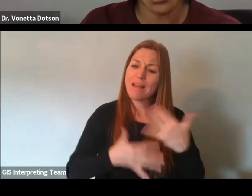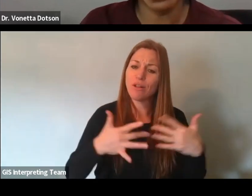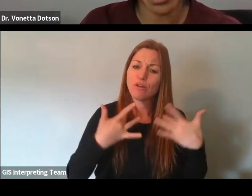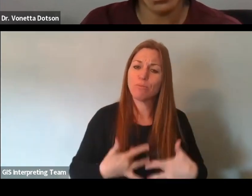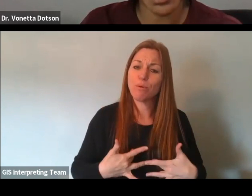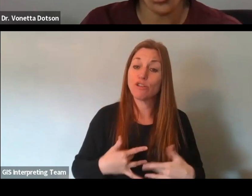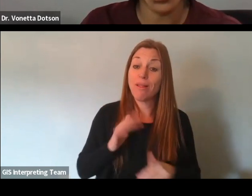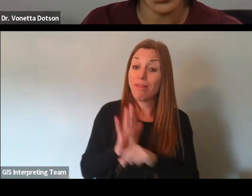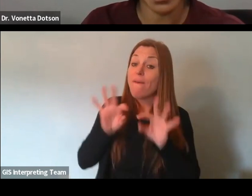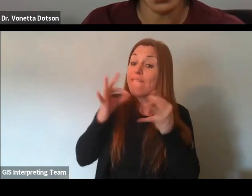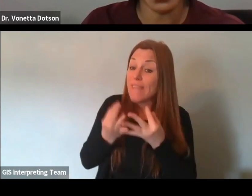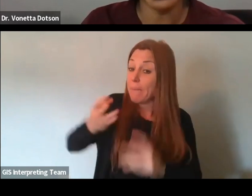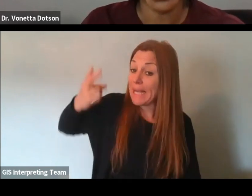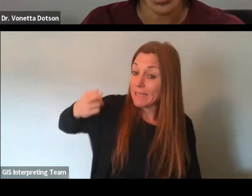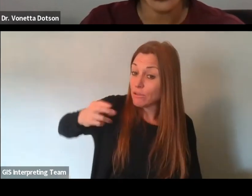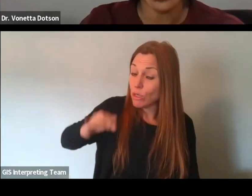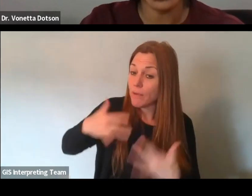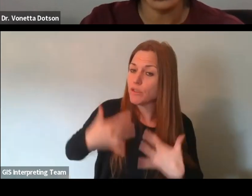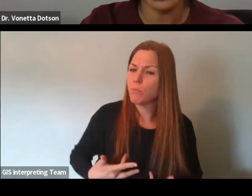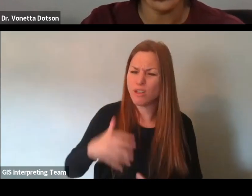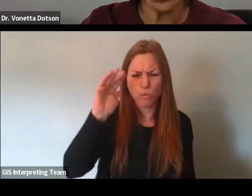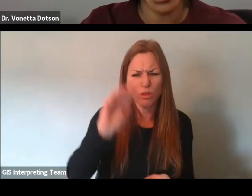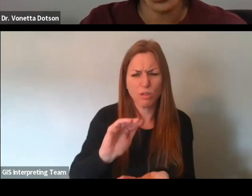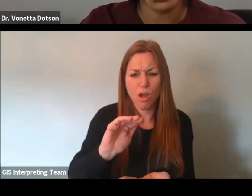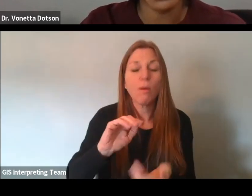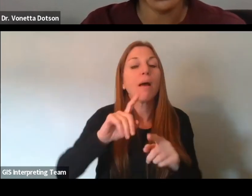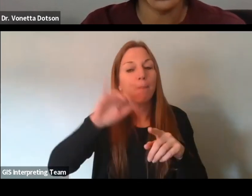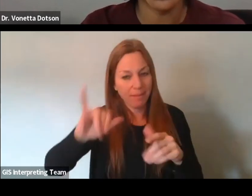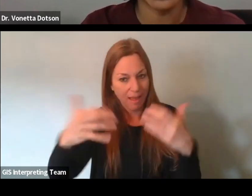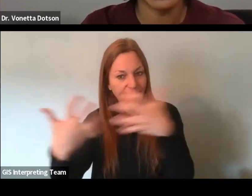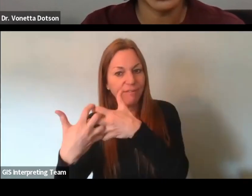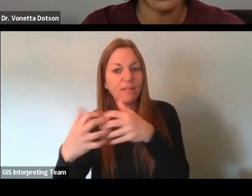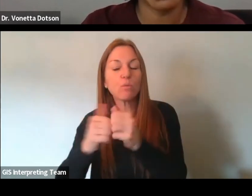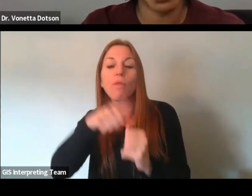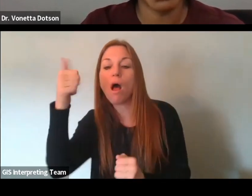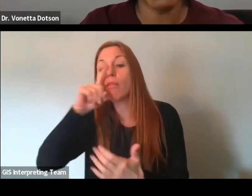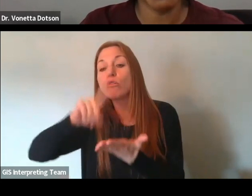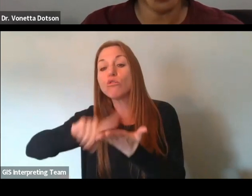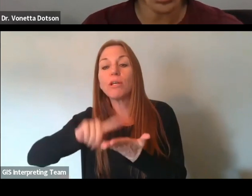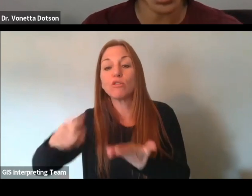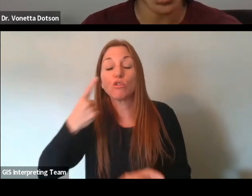other research in late life depression that shows that as you get older, your risk for depression